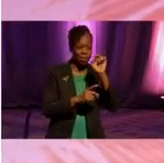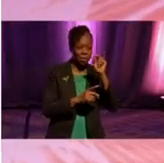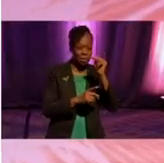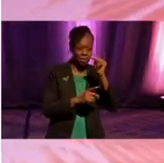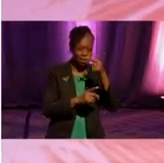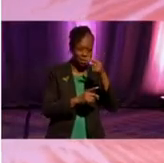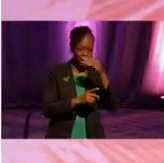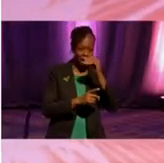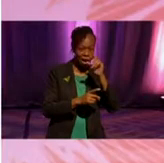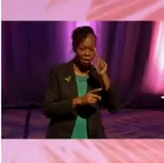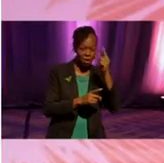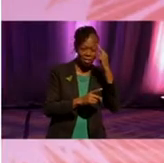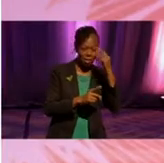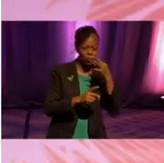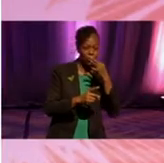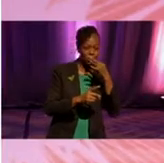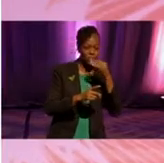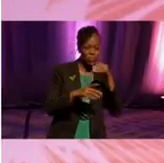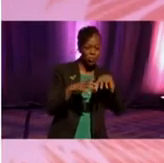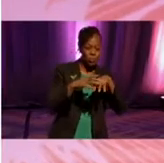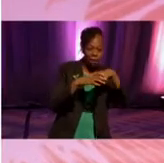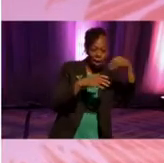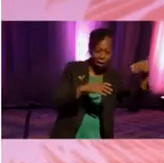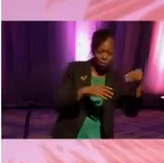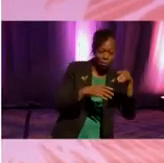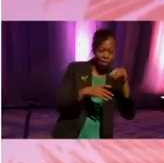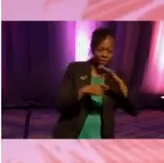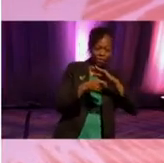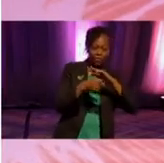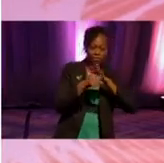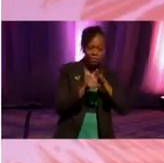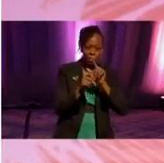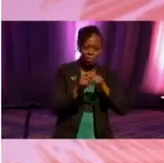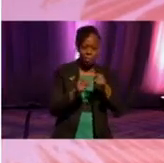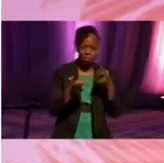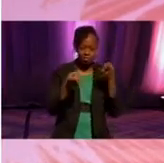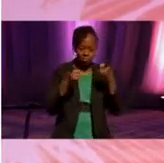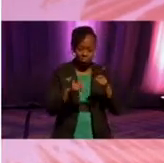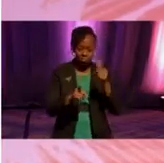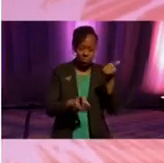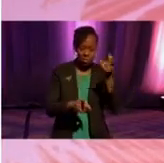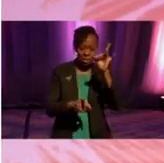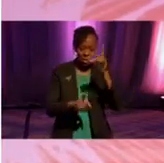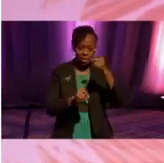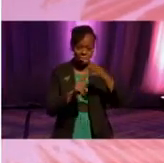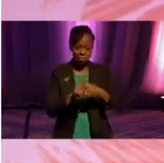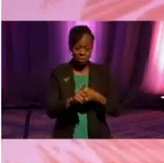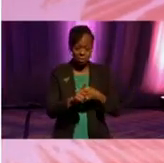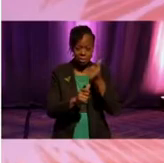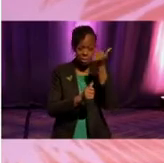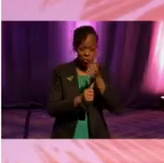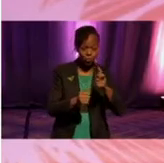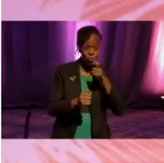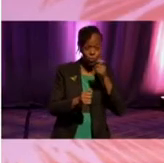we are. And, but it's been 18 months, and it's been, if you talk to anybody who's sat in my seat before, and I